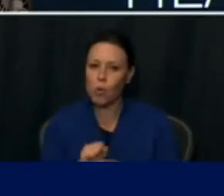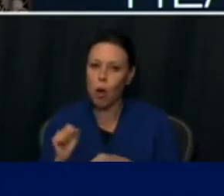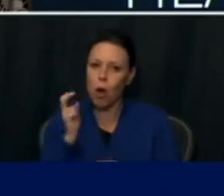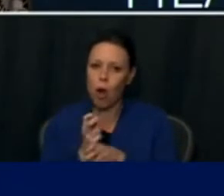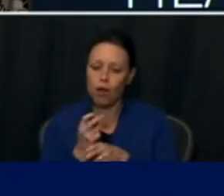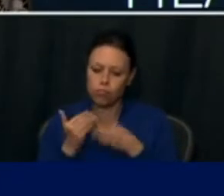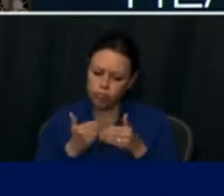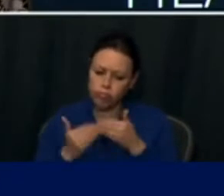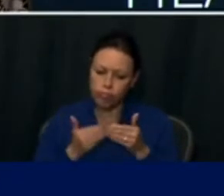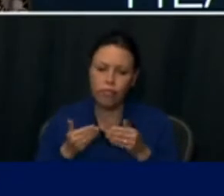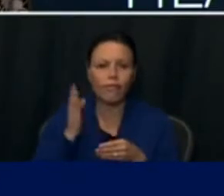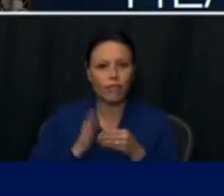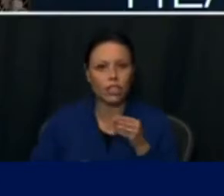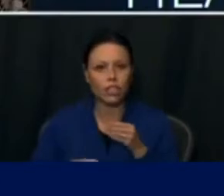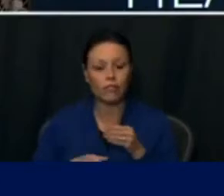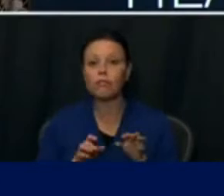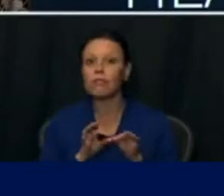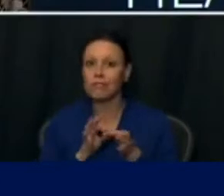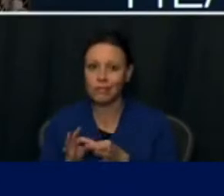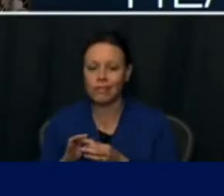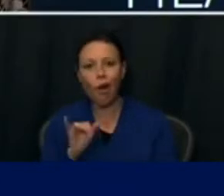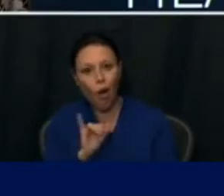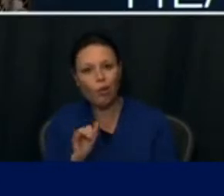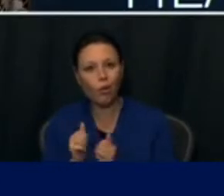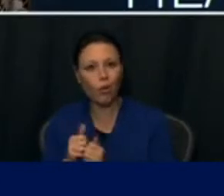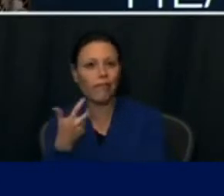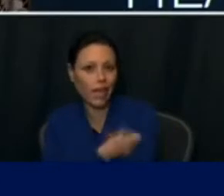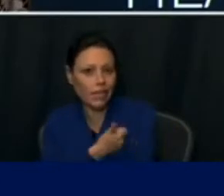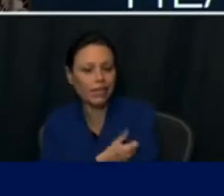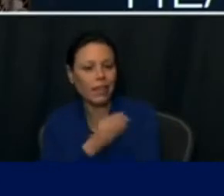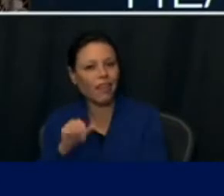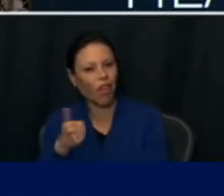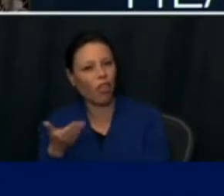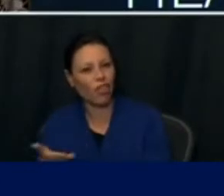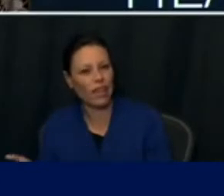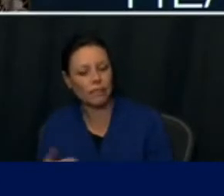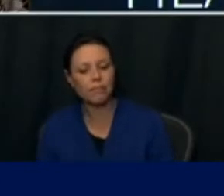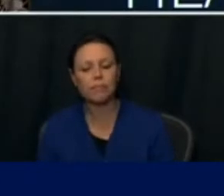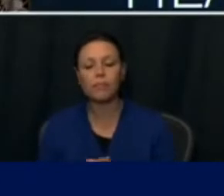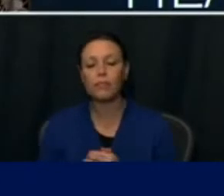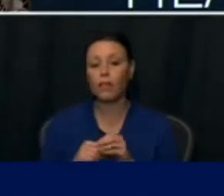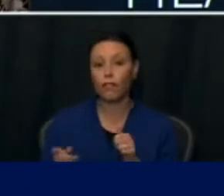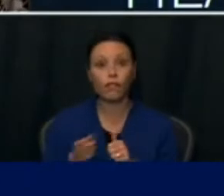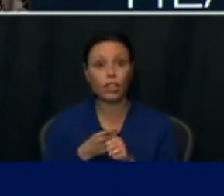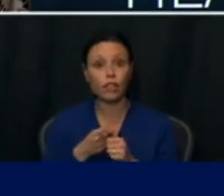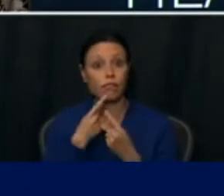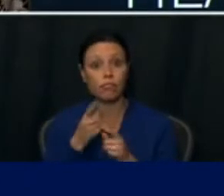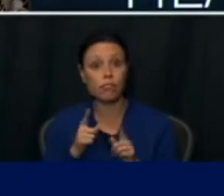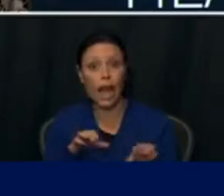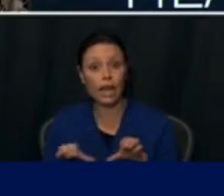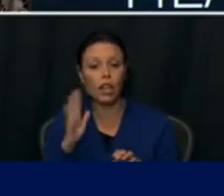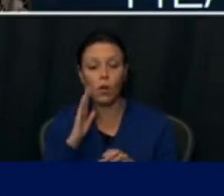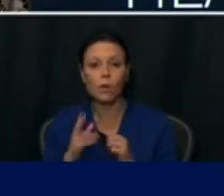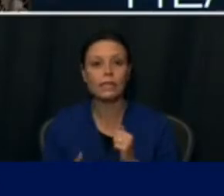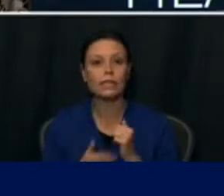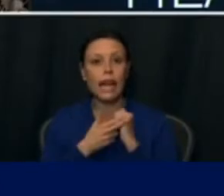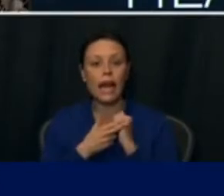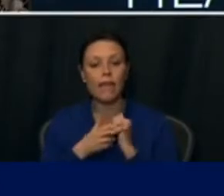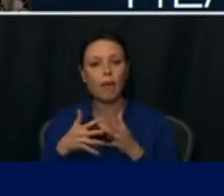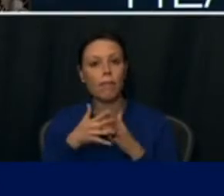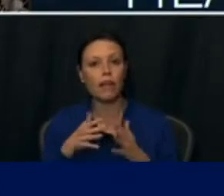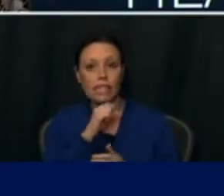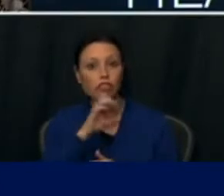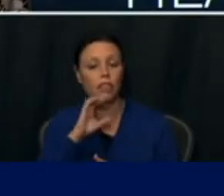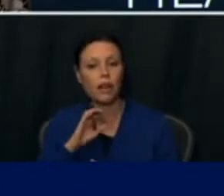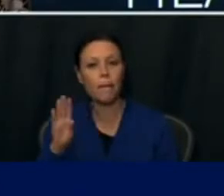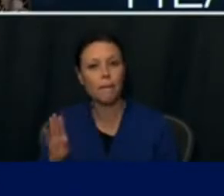hard as we did with the vaccines and other things the first action will save American seniors billions of dollars